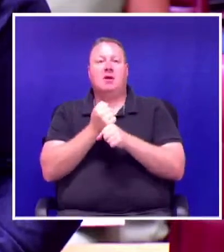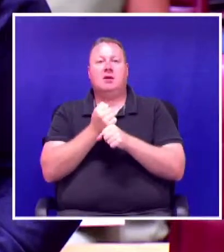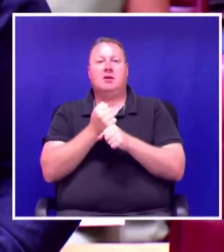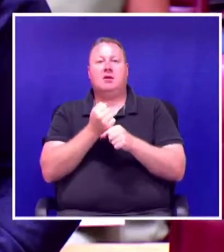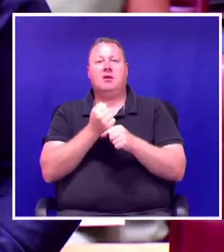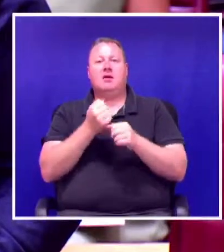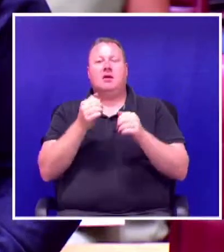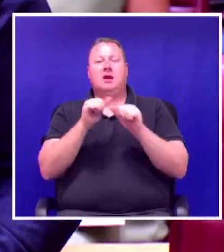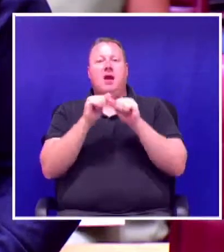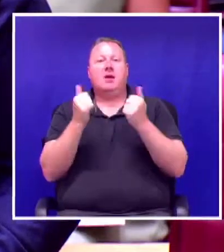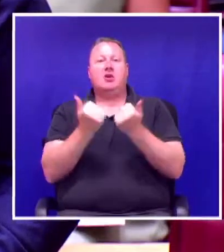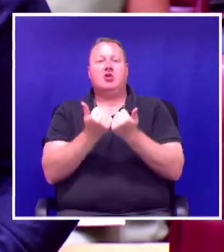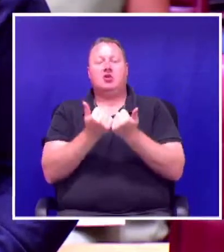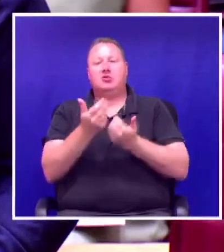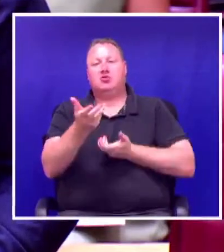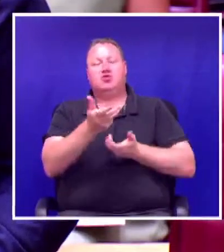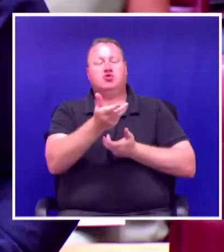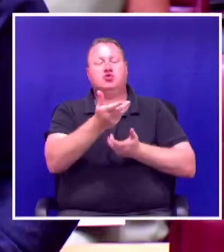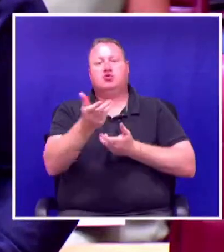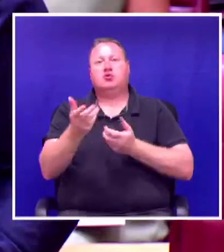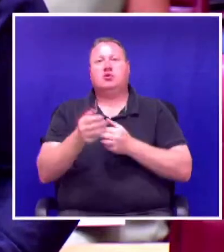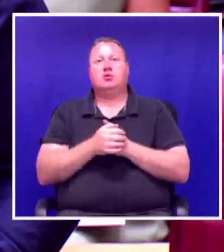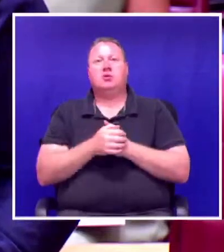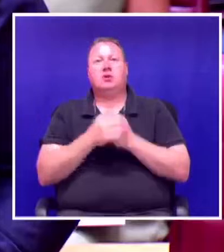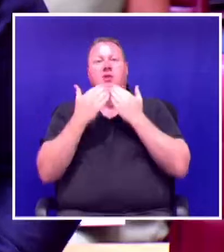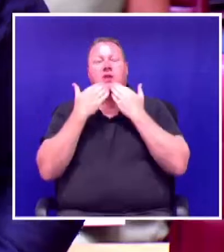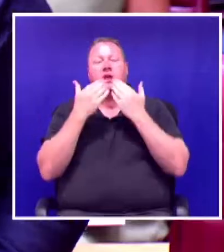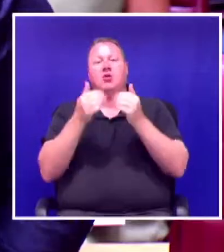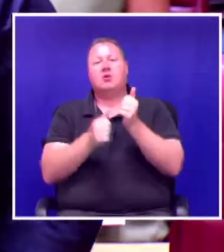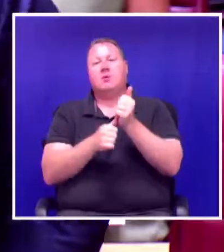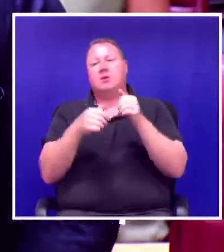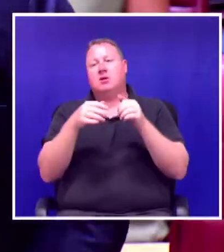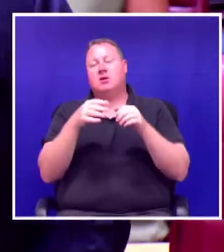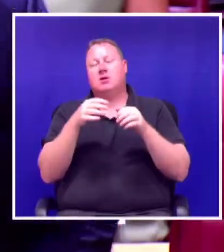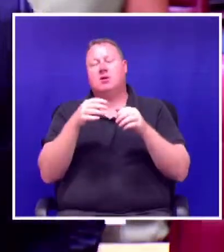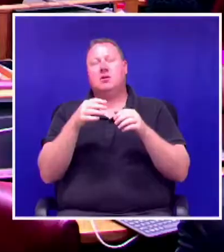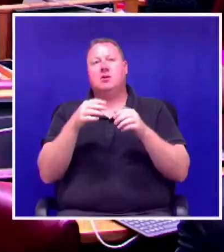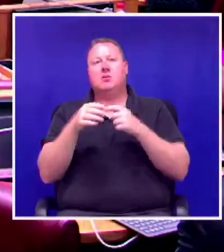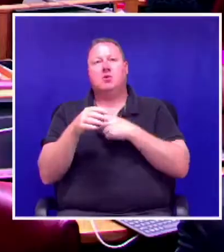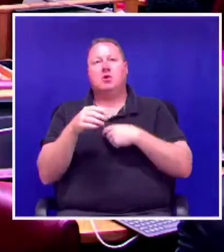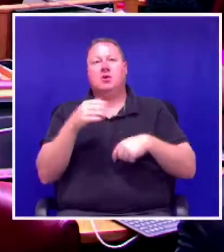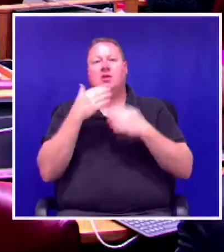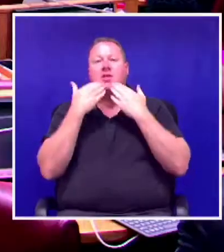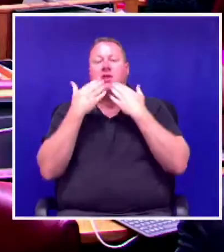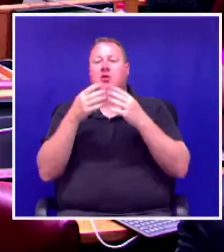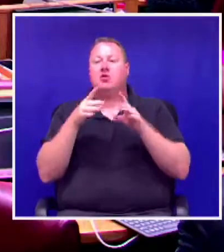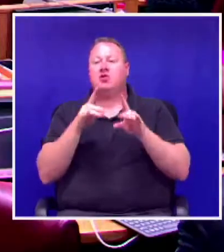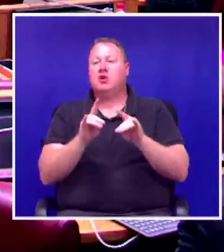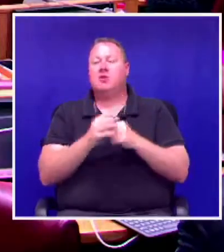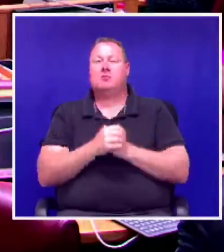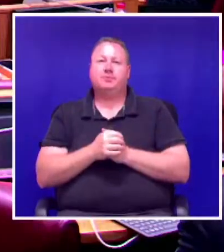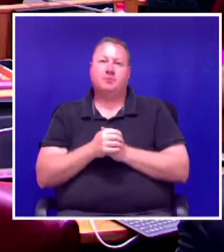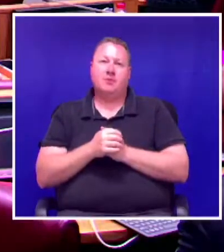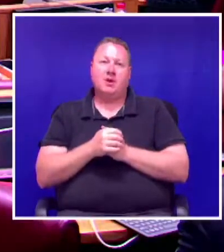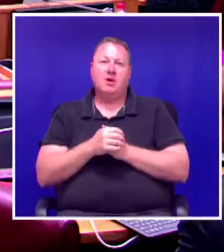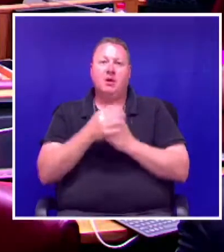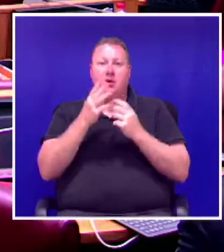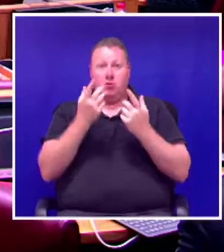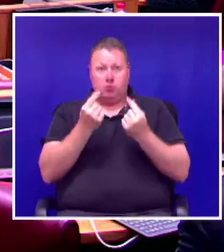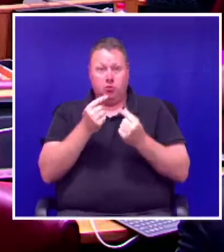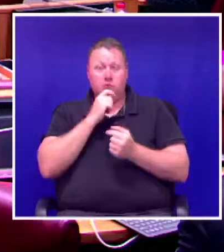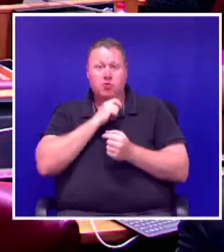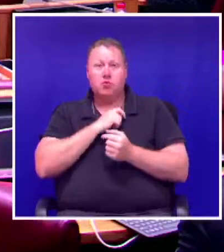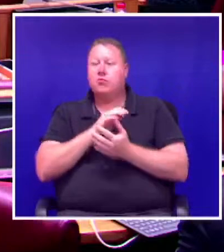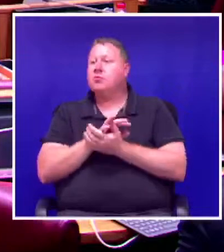that there is future expansion. Thank you, Deputy President. Thank you, Chair. Thank you, Honorable Moemang. Honorable Deputy President, your